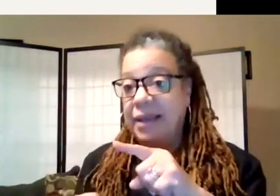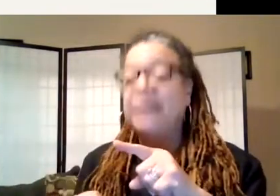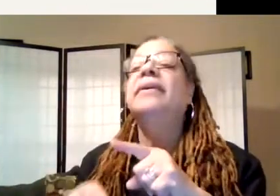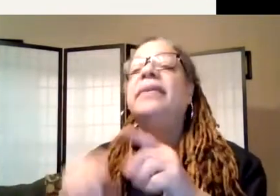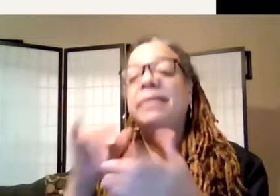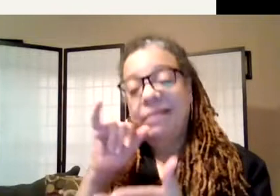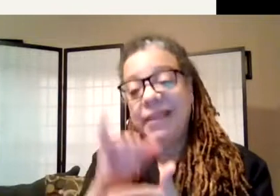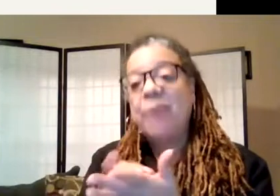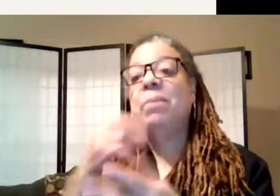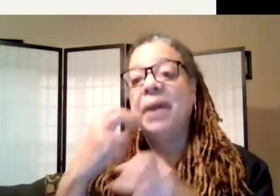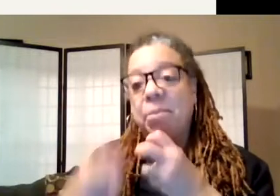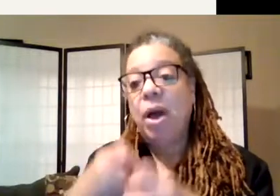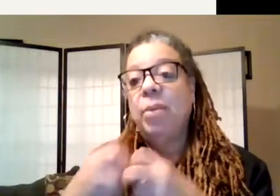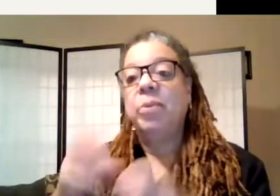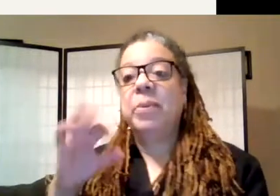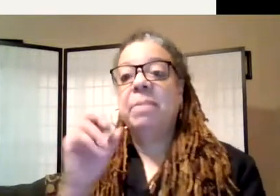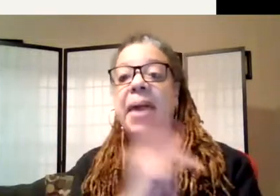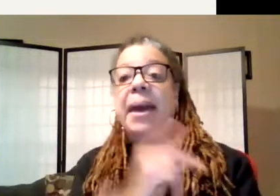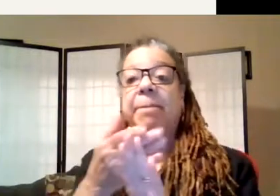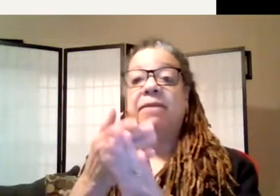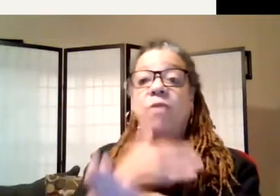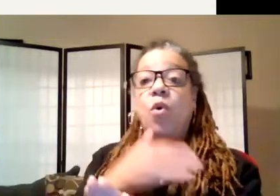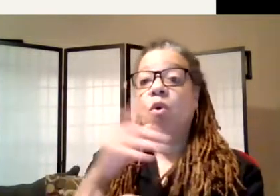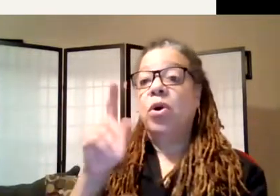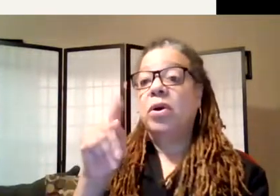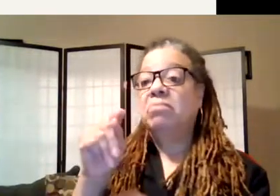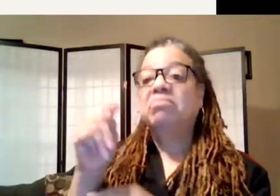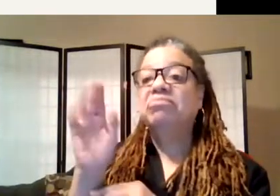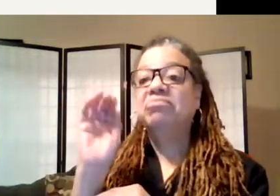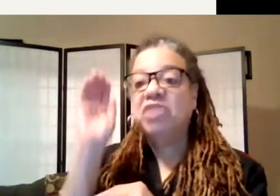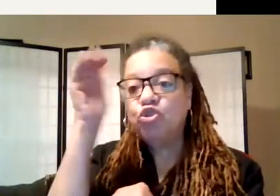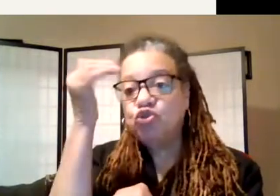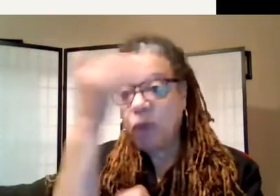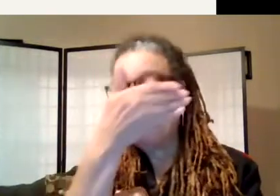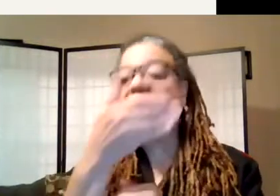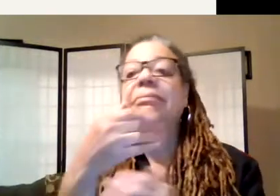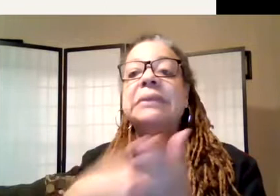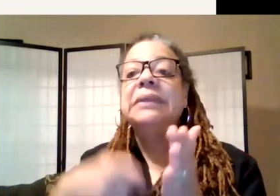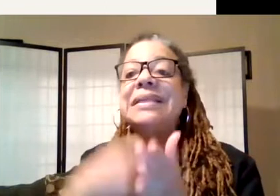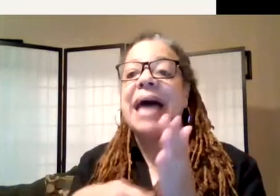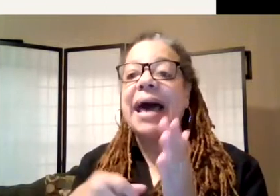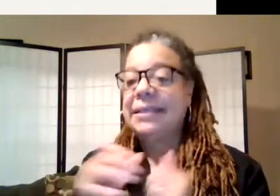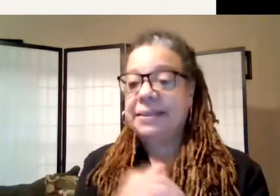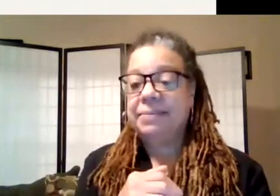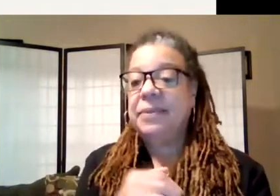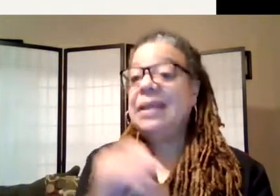would also bring them back to the pre-Trump tax cuts, which has been proven that millionaire immigration will not